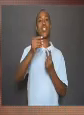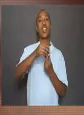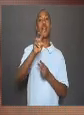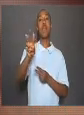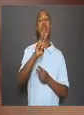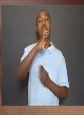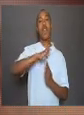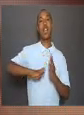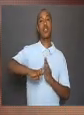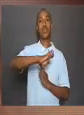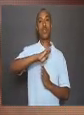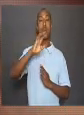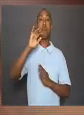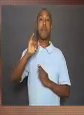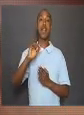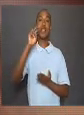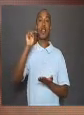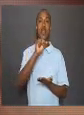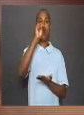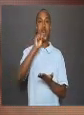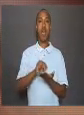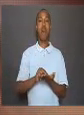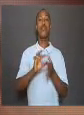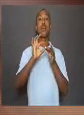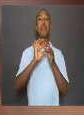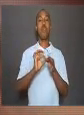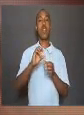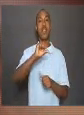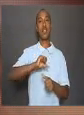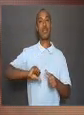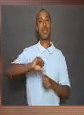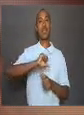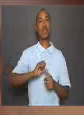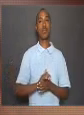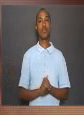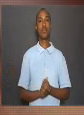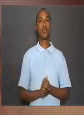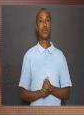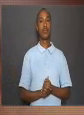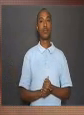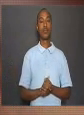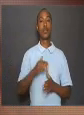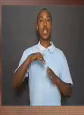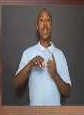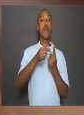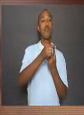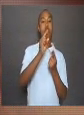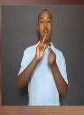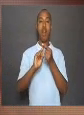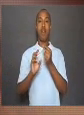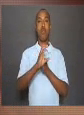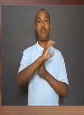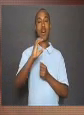of electrons by the nuclei of the bonding atoms. In polar